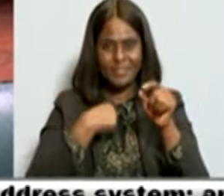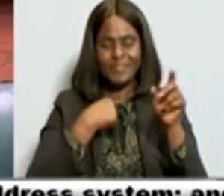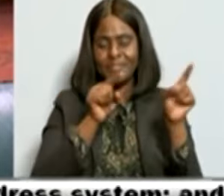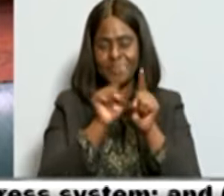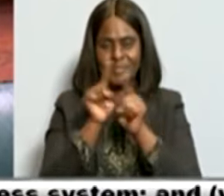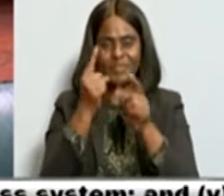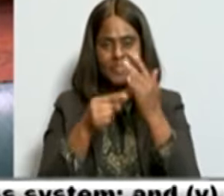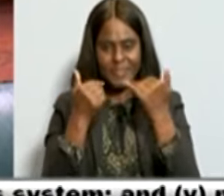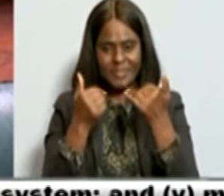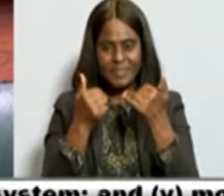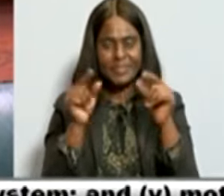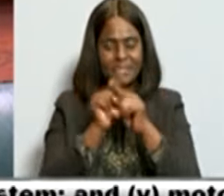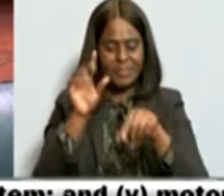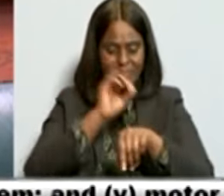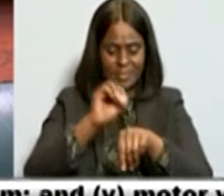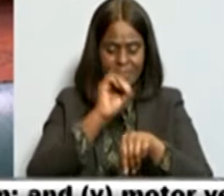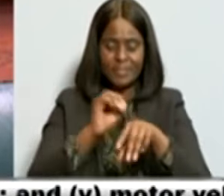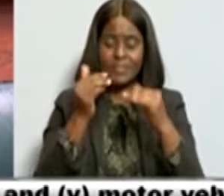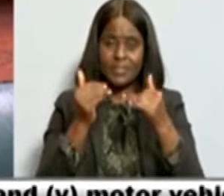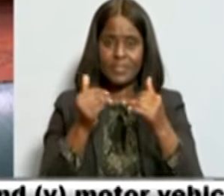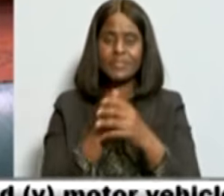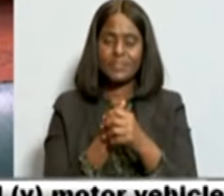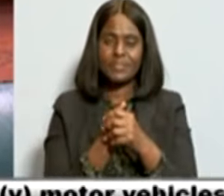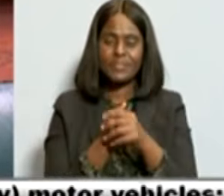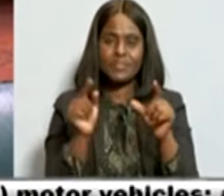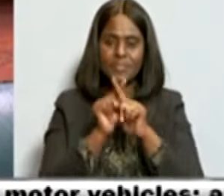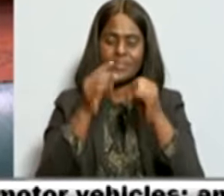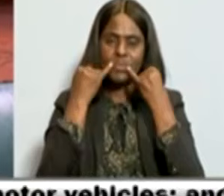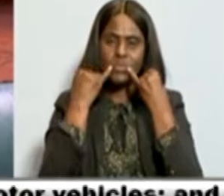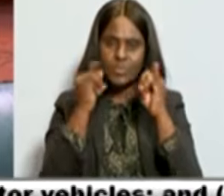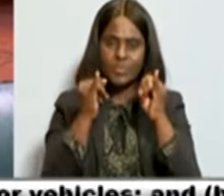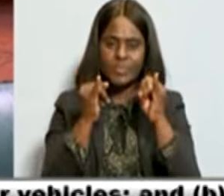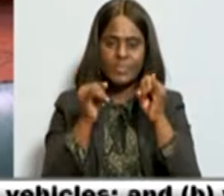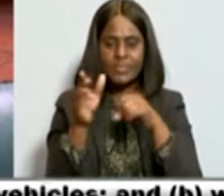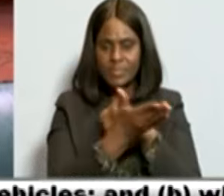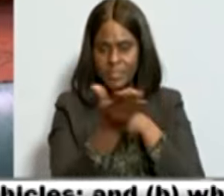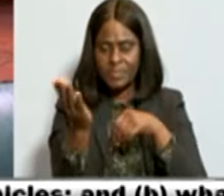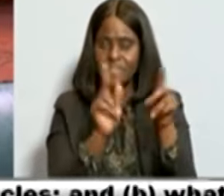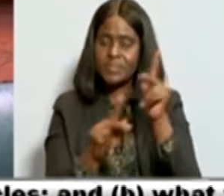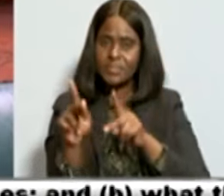also take this opportunity to inform our citizens